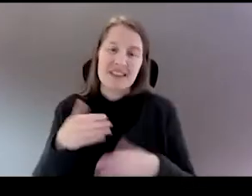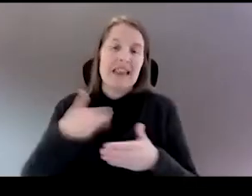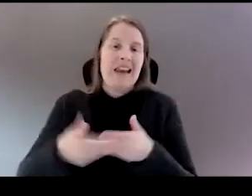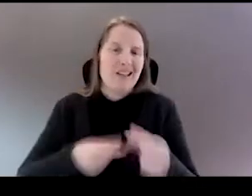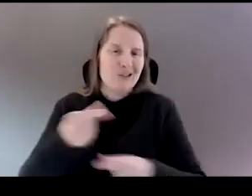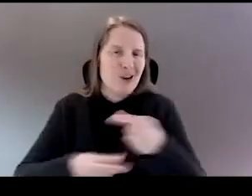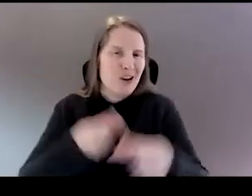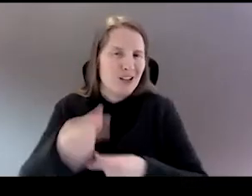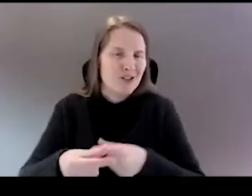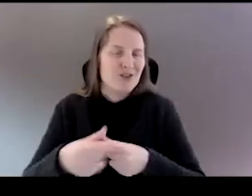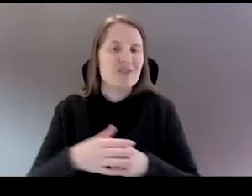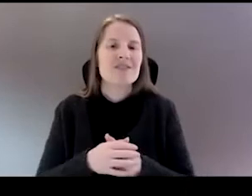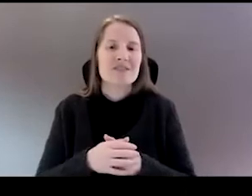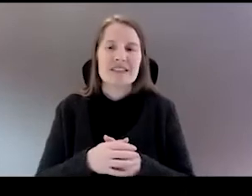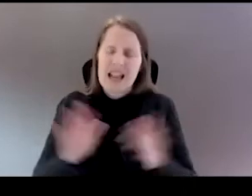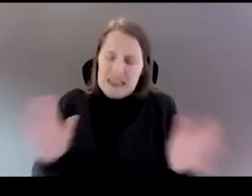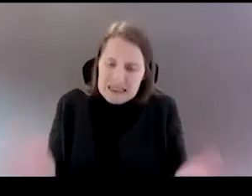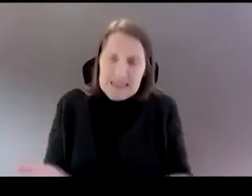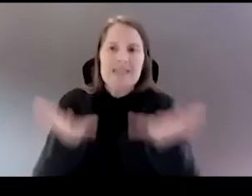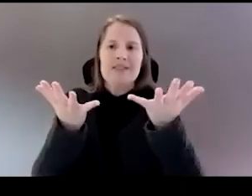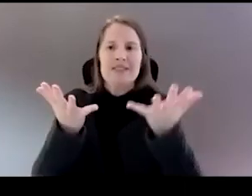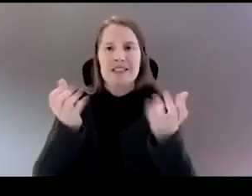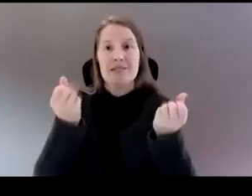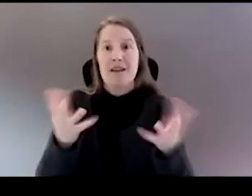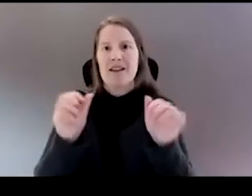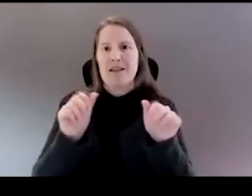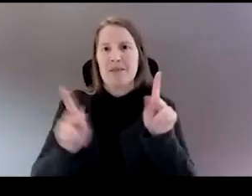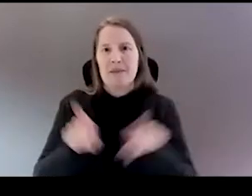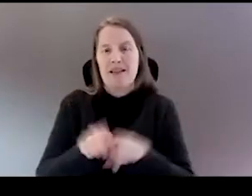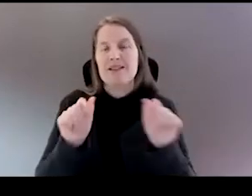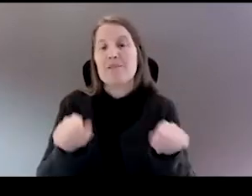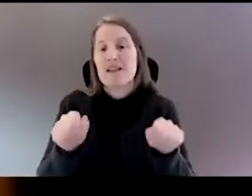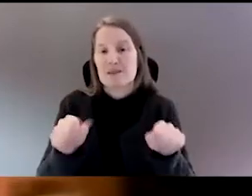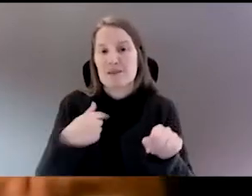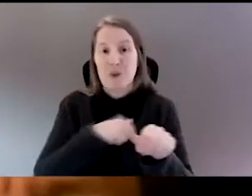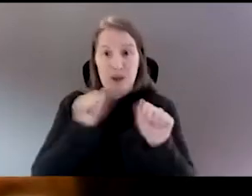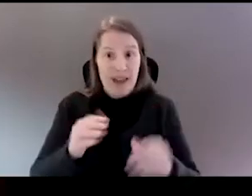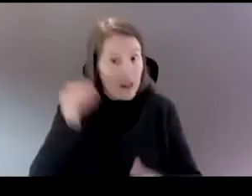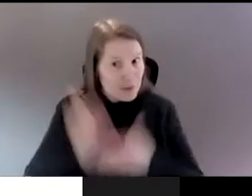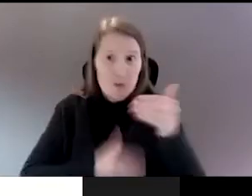as many people as I can so that we can move forward.